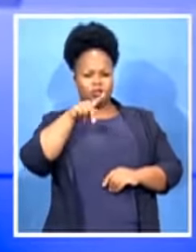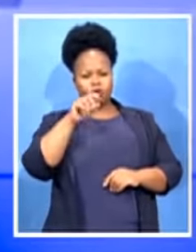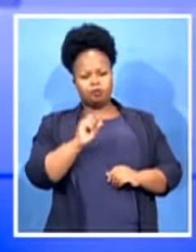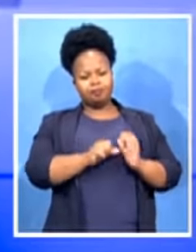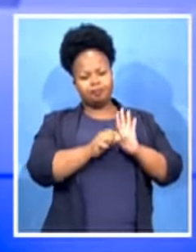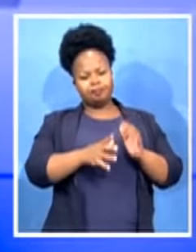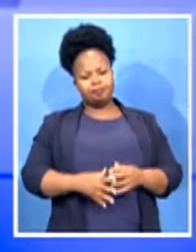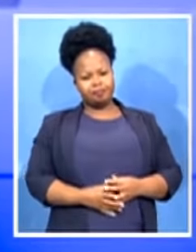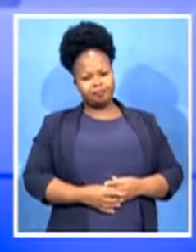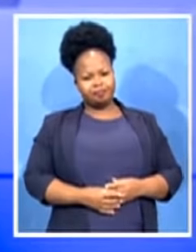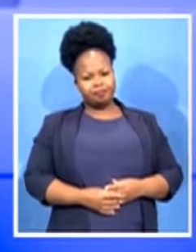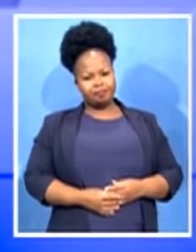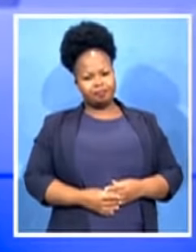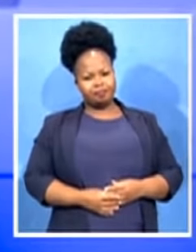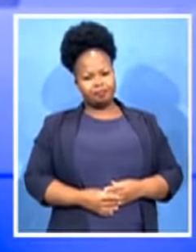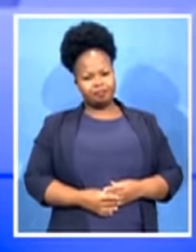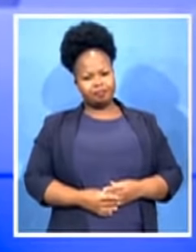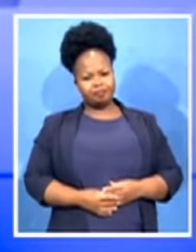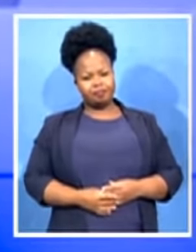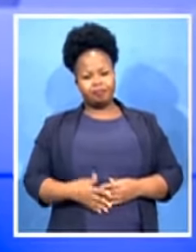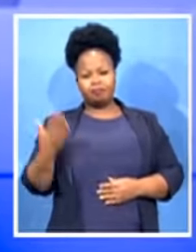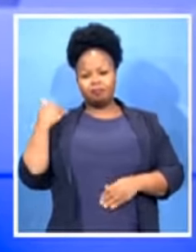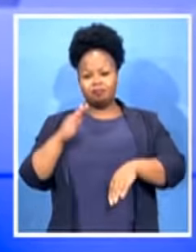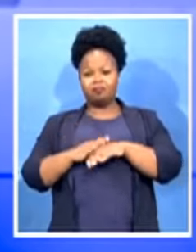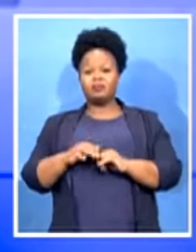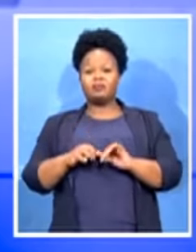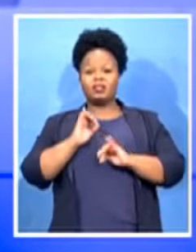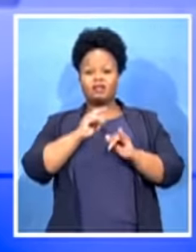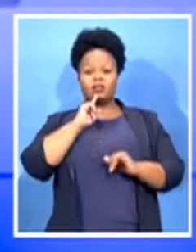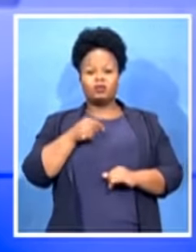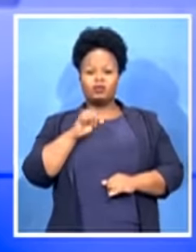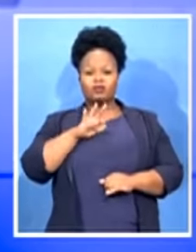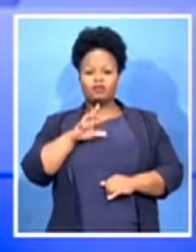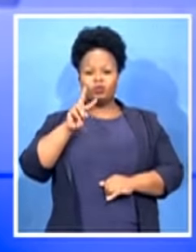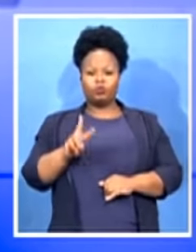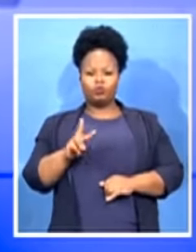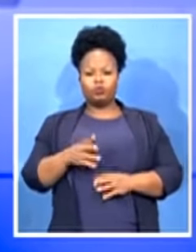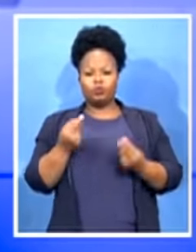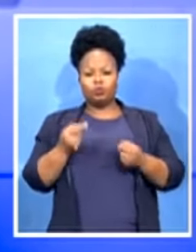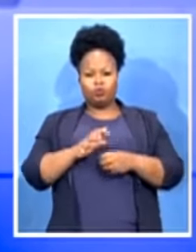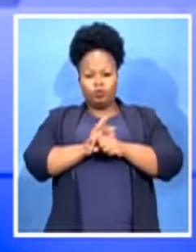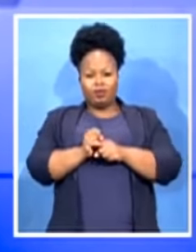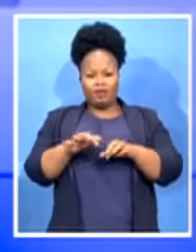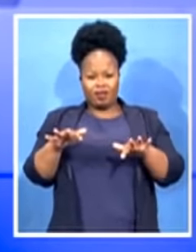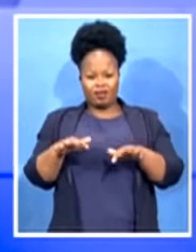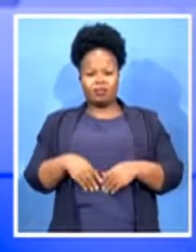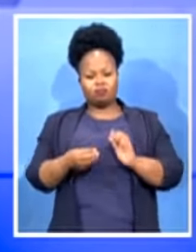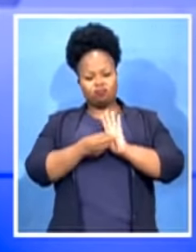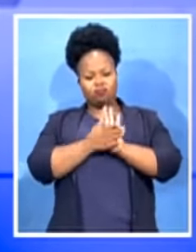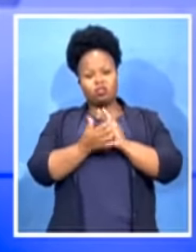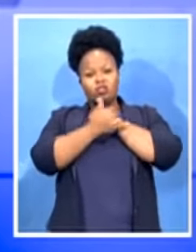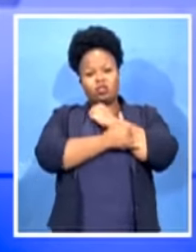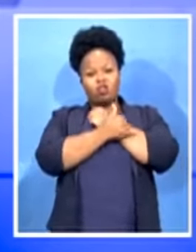In the last reporting period, 11,552 new coronavirus cases were recorded in the country, putting the cumulative number